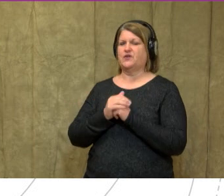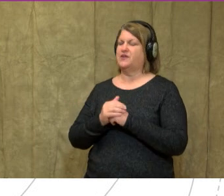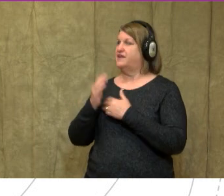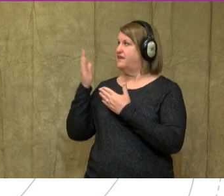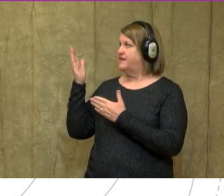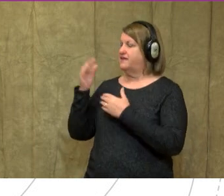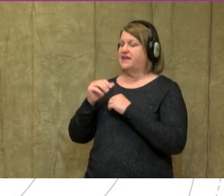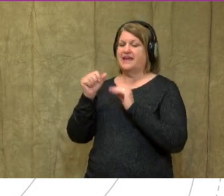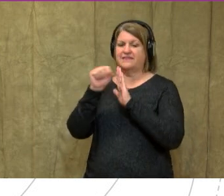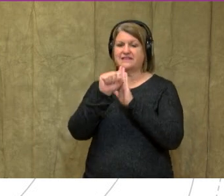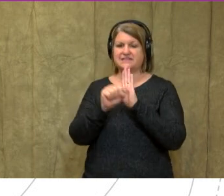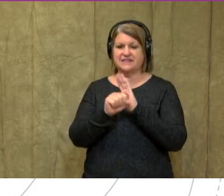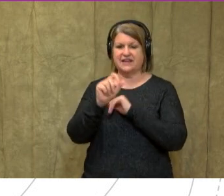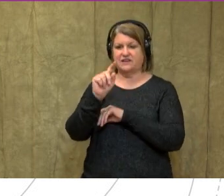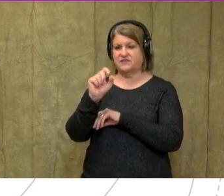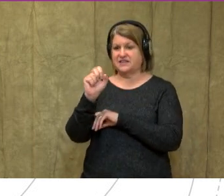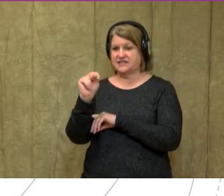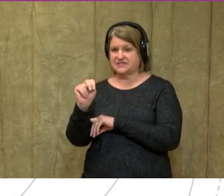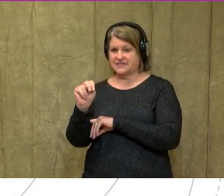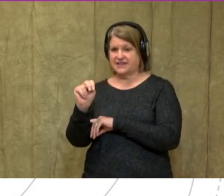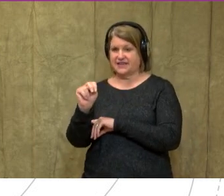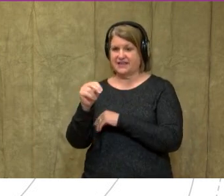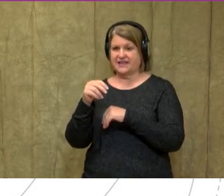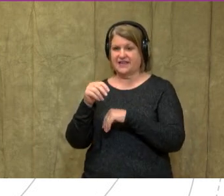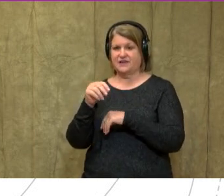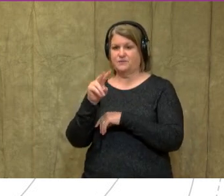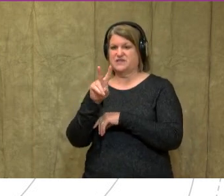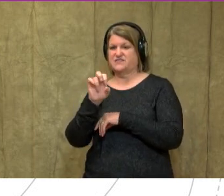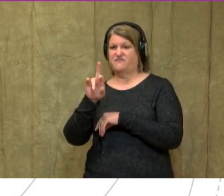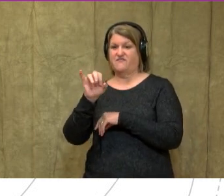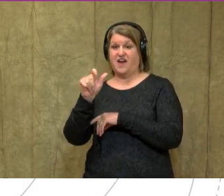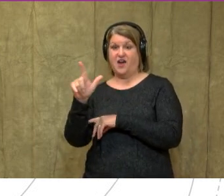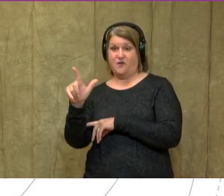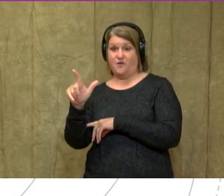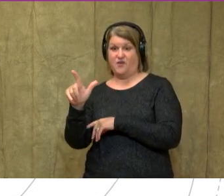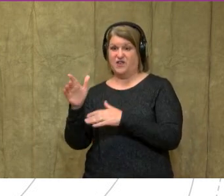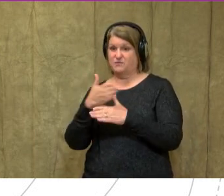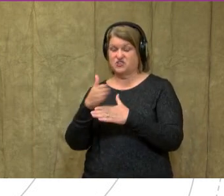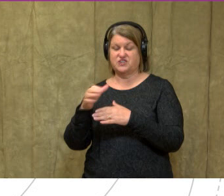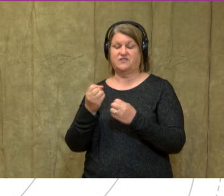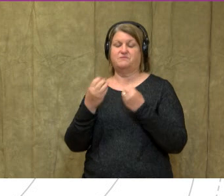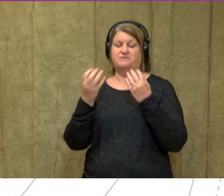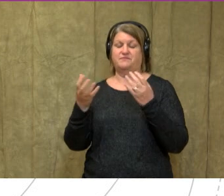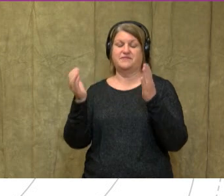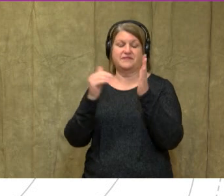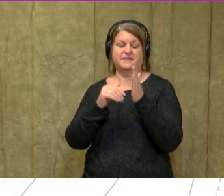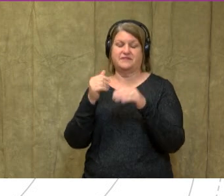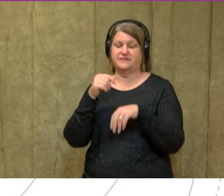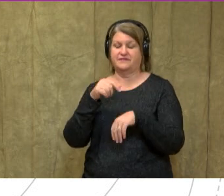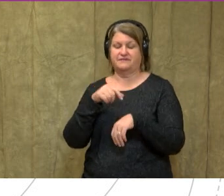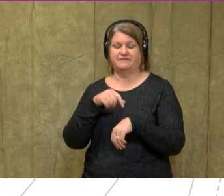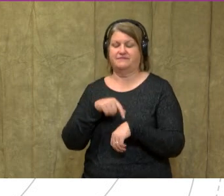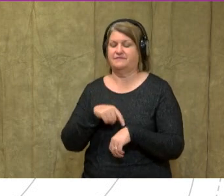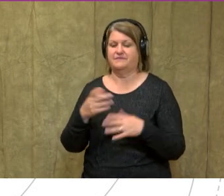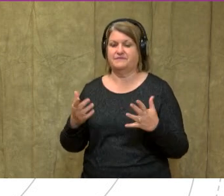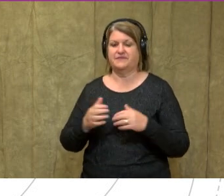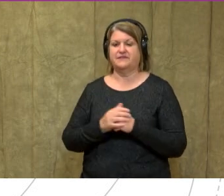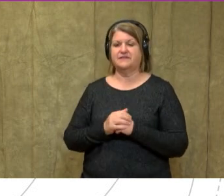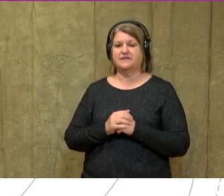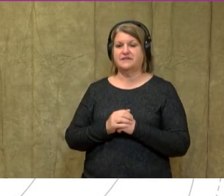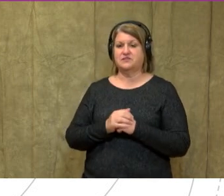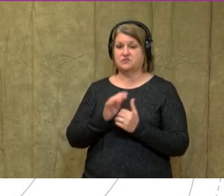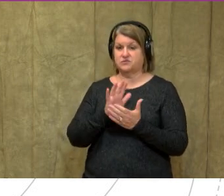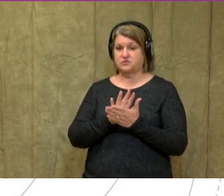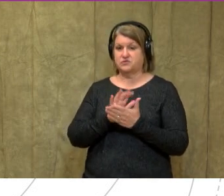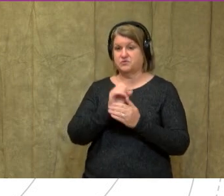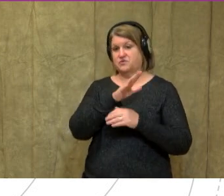in the state of Tennessee, and it went viral on Facebook. It was shared over and over again. And not just because school counselors liked it, but